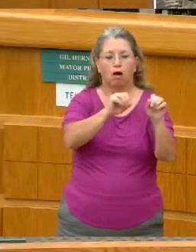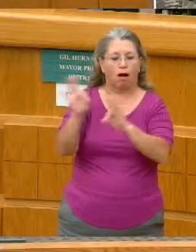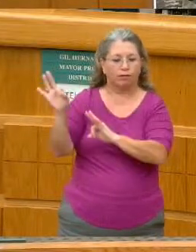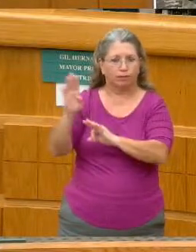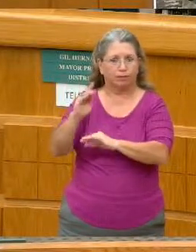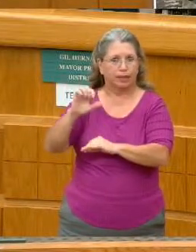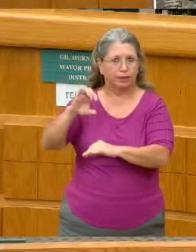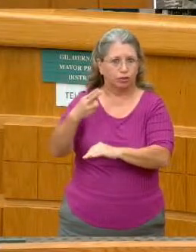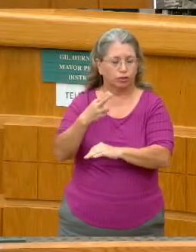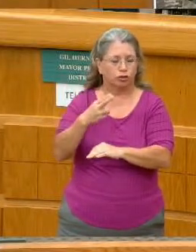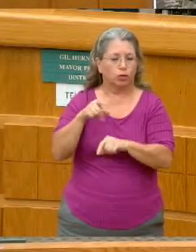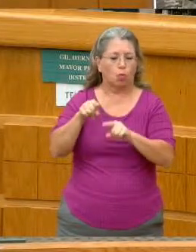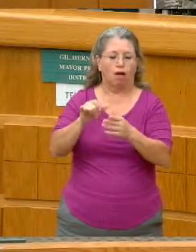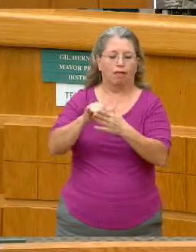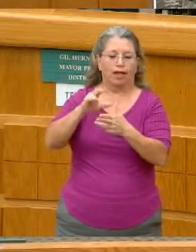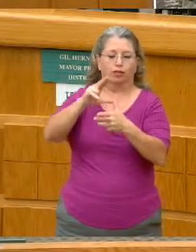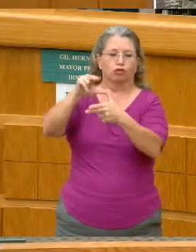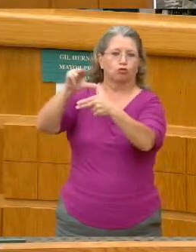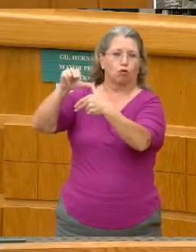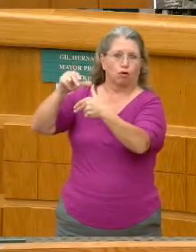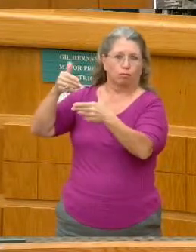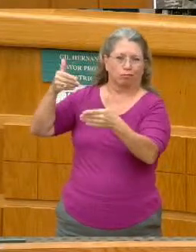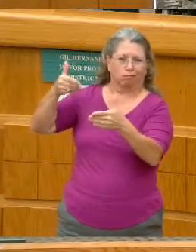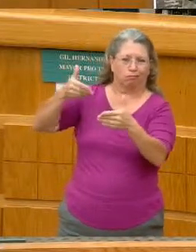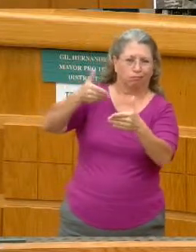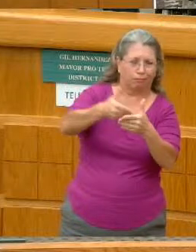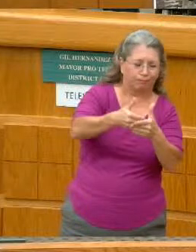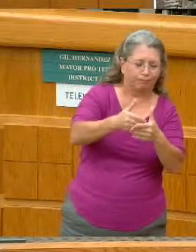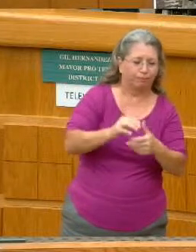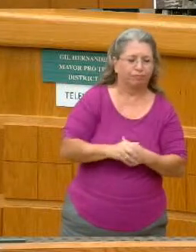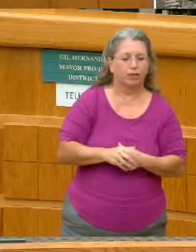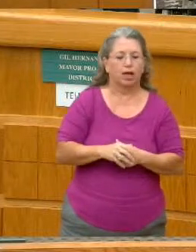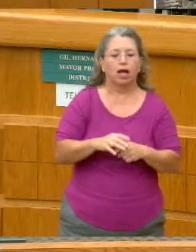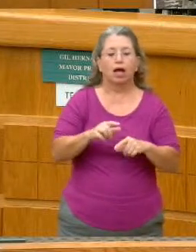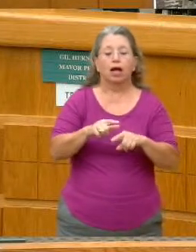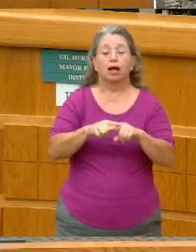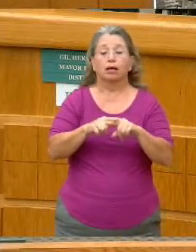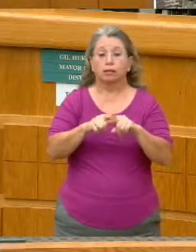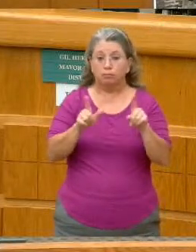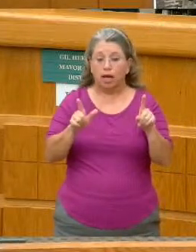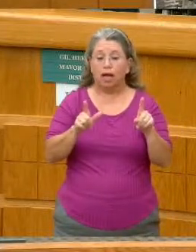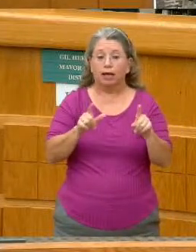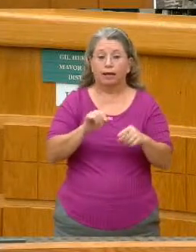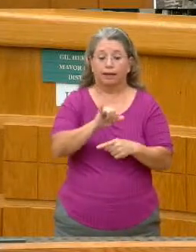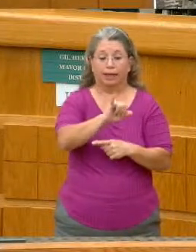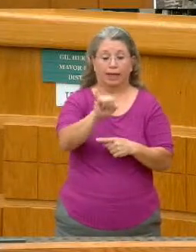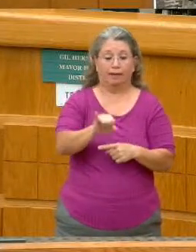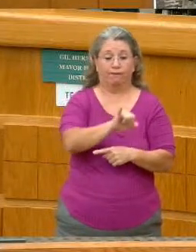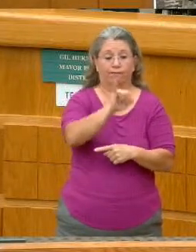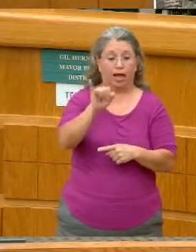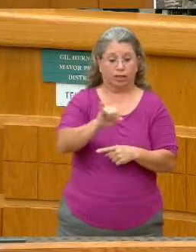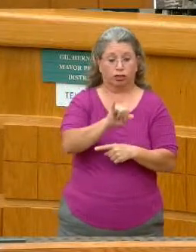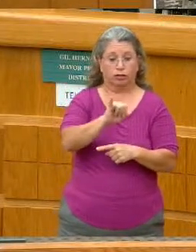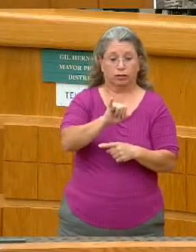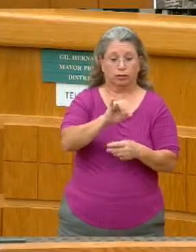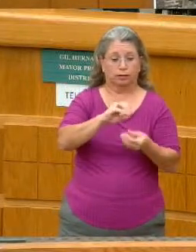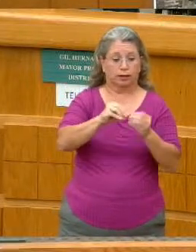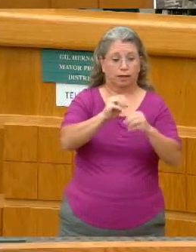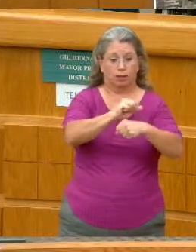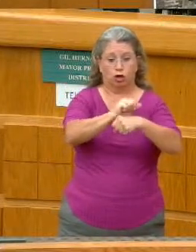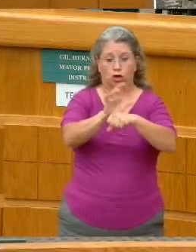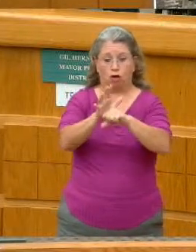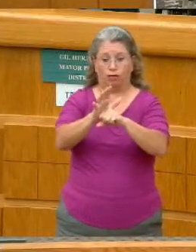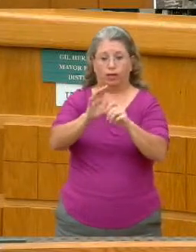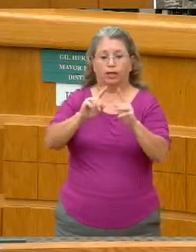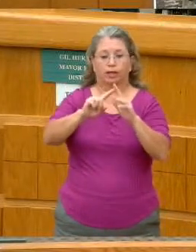coastline. But the infection curve began to flatten. And I started to see, along with all of